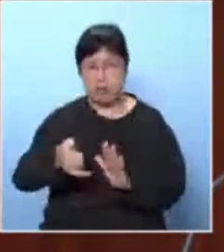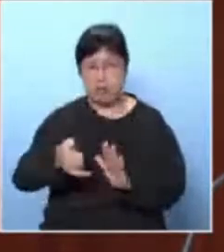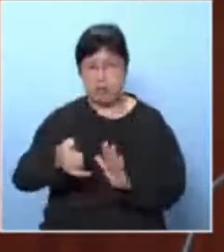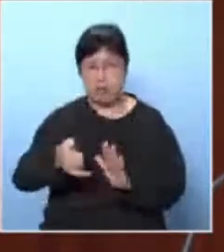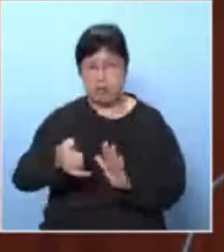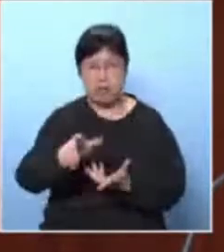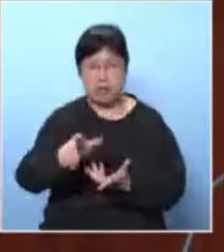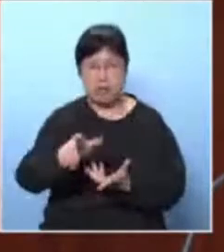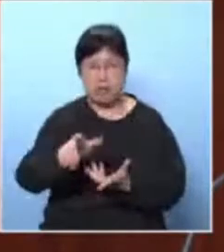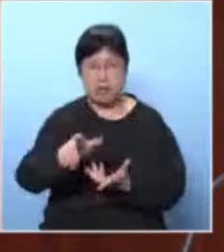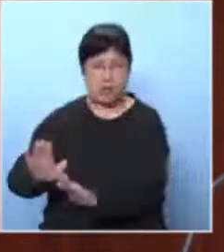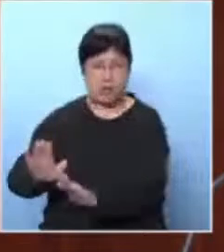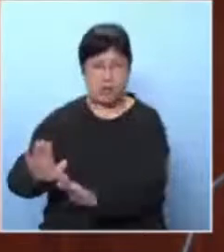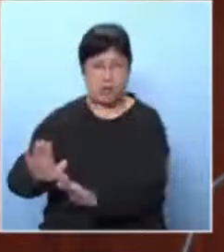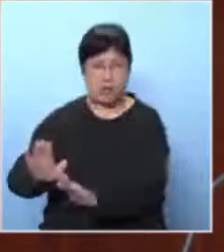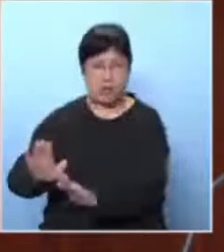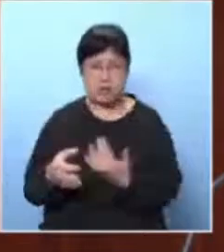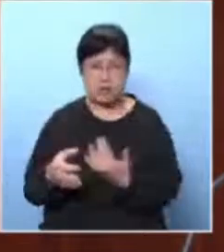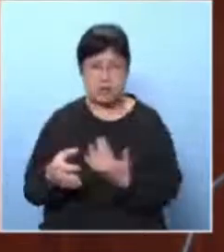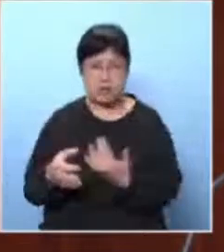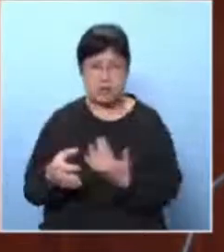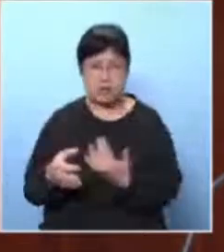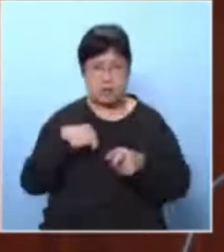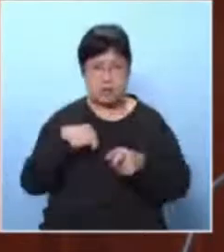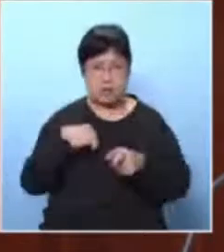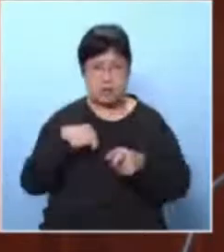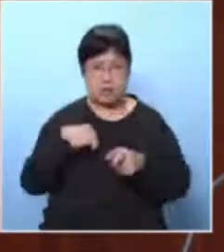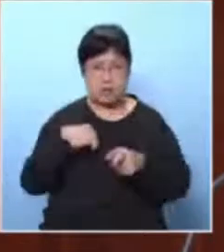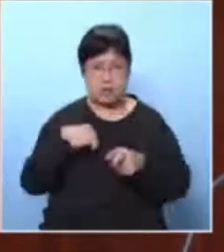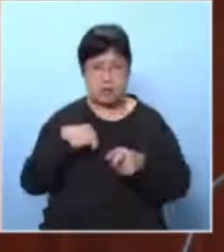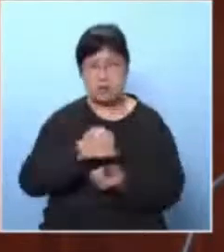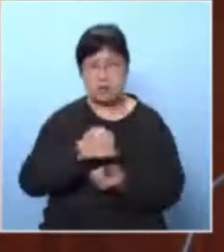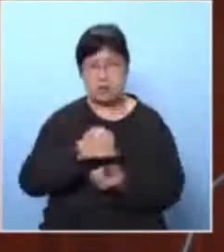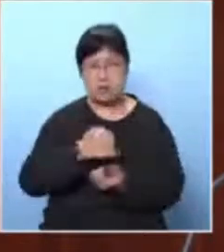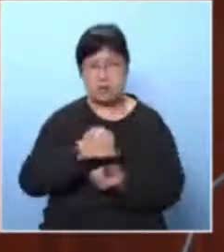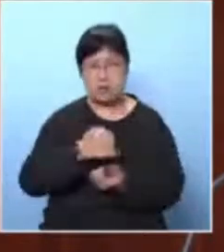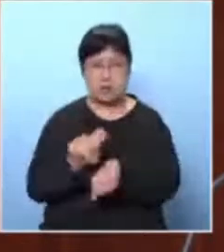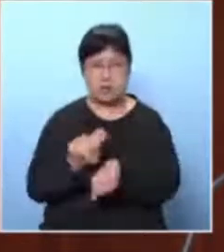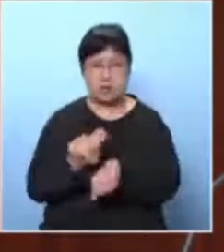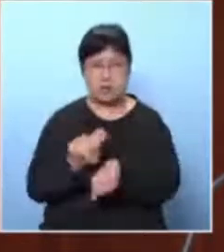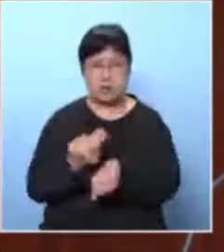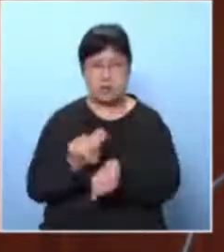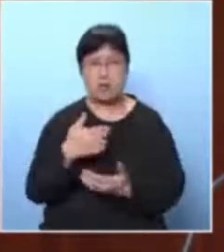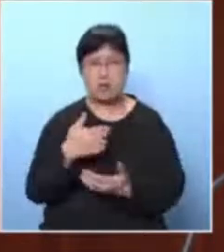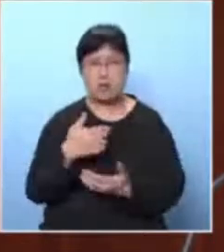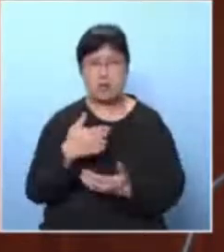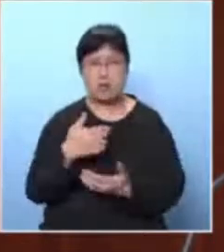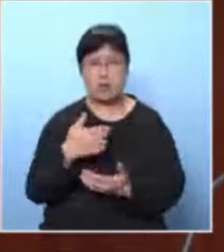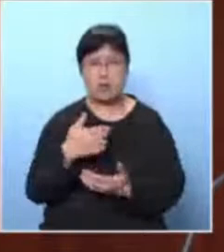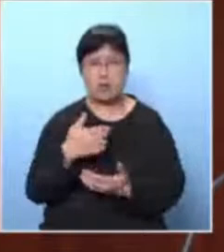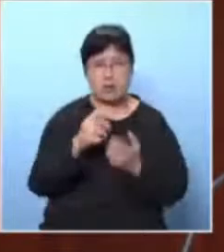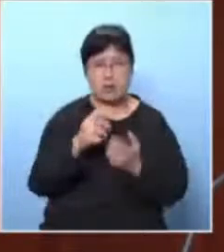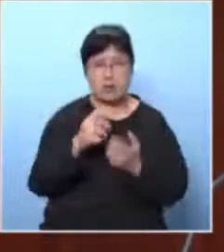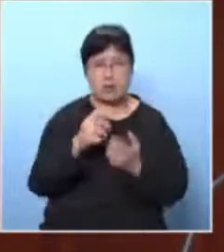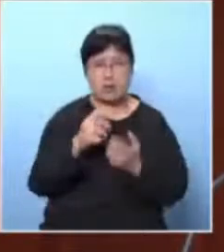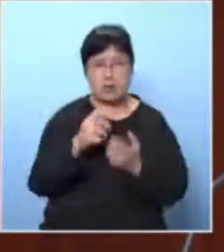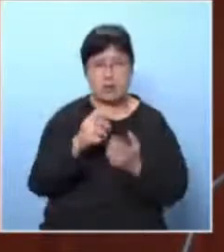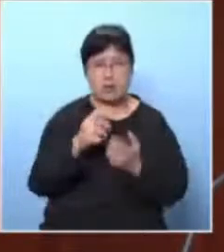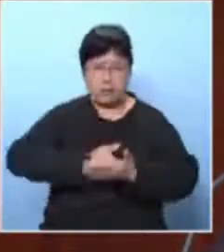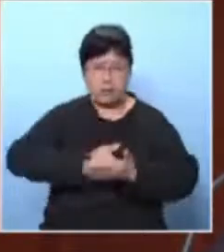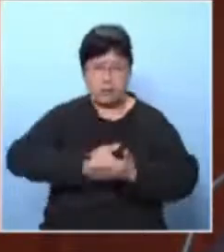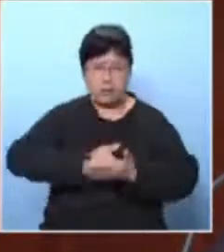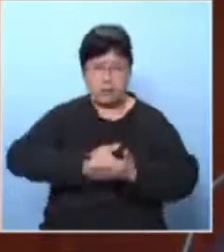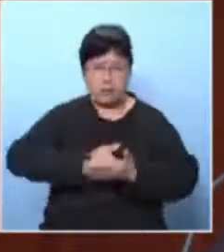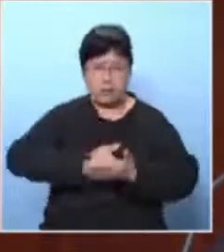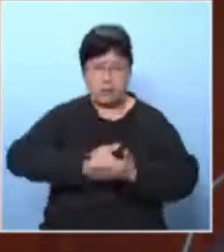a view to improving the quality of life of the elderly and persons with disabilities and reducing the pressure of carers.